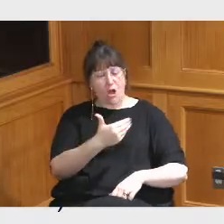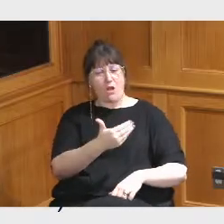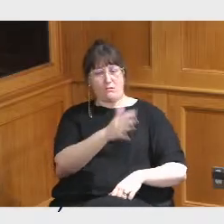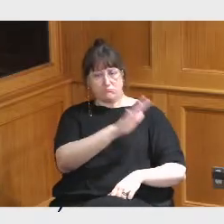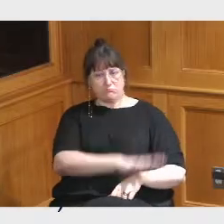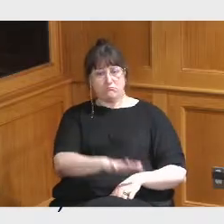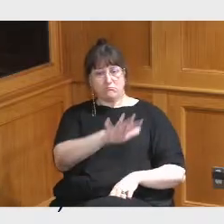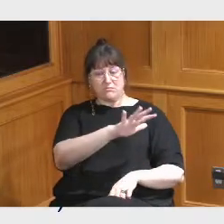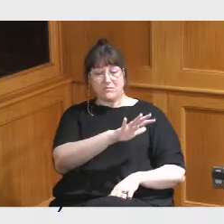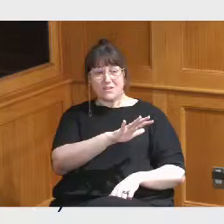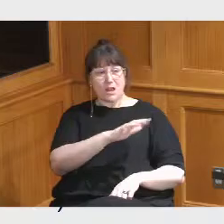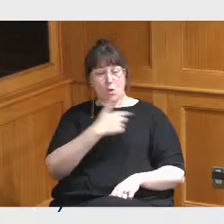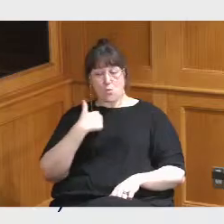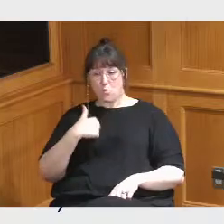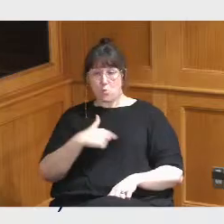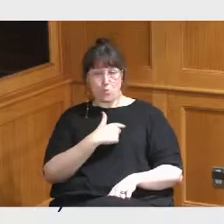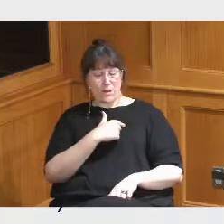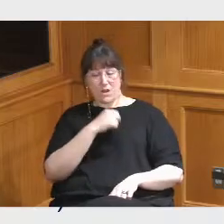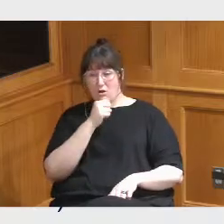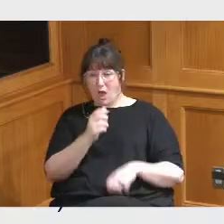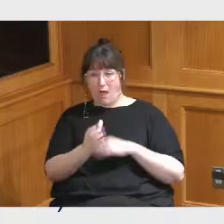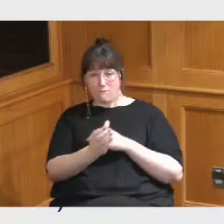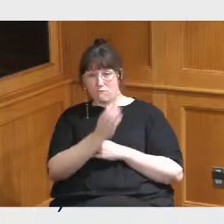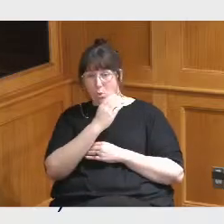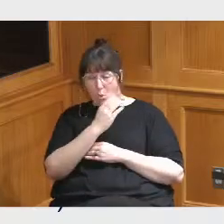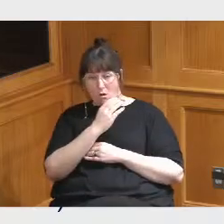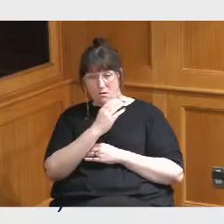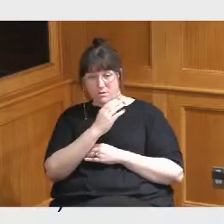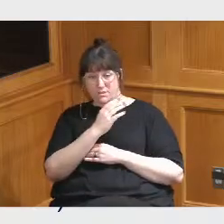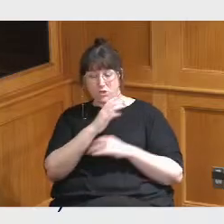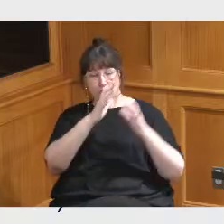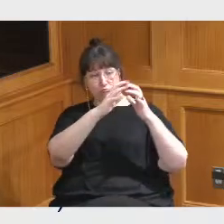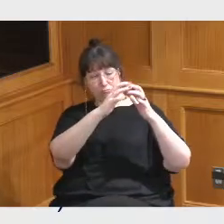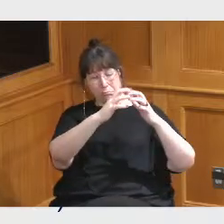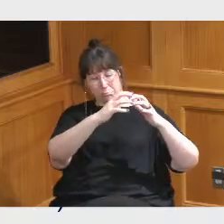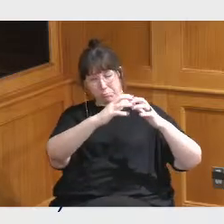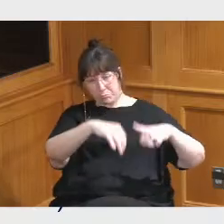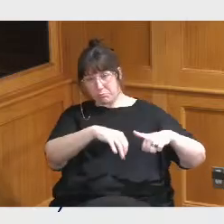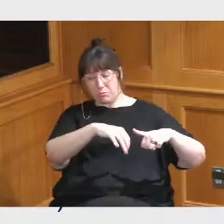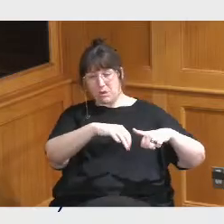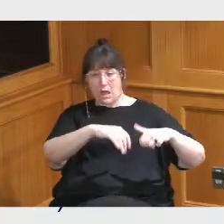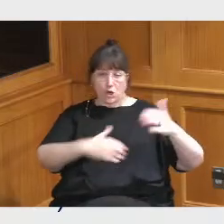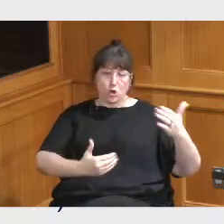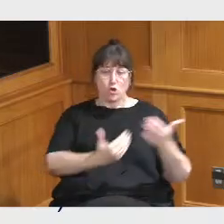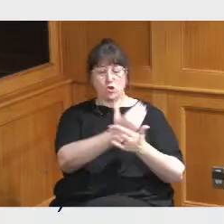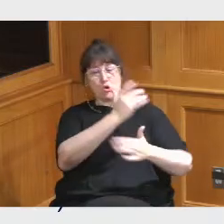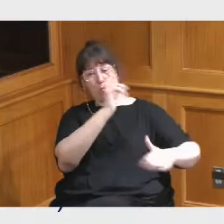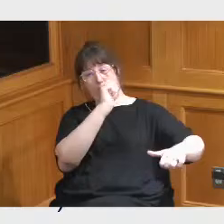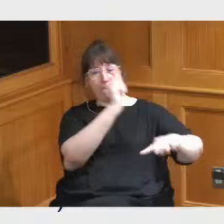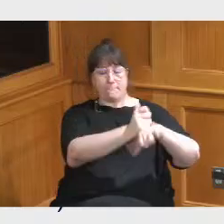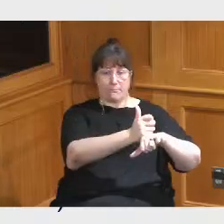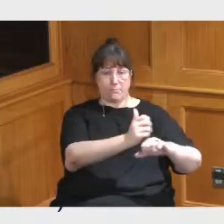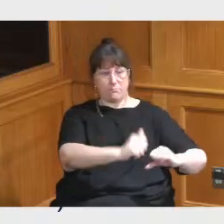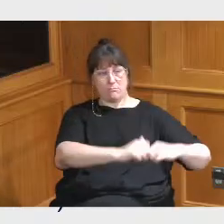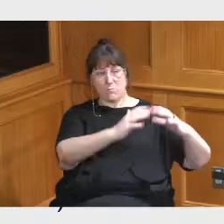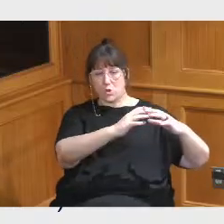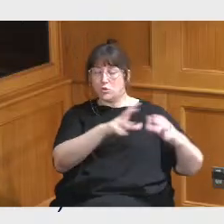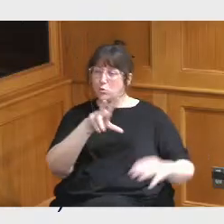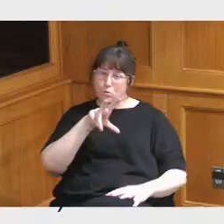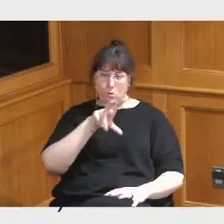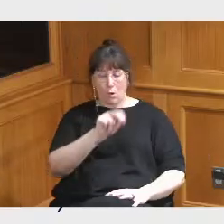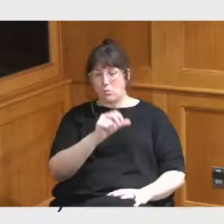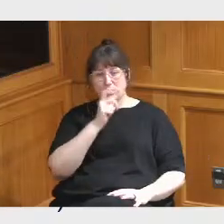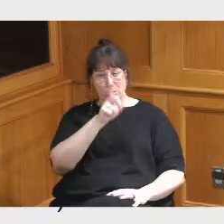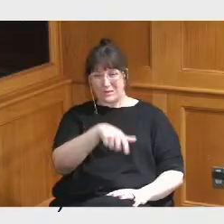such, we are not forced into the position of demolishing the stadium and building a new stadium, which, as you can